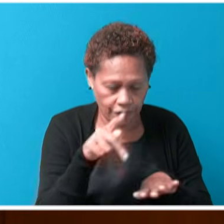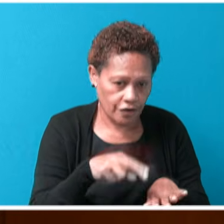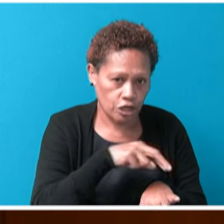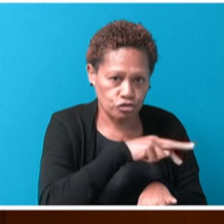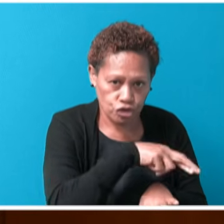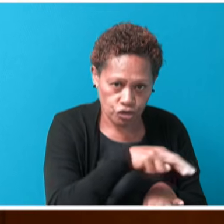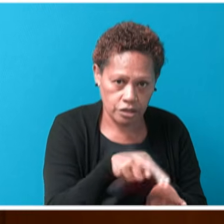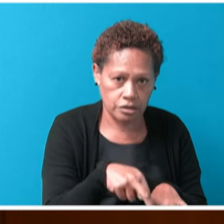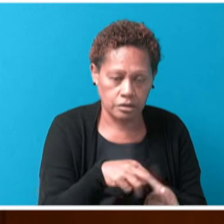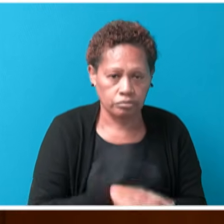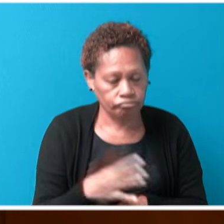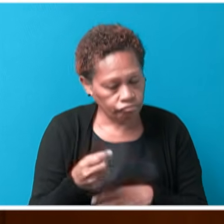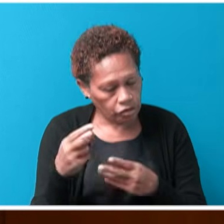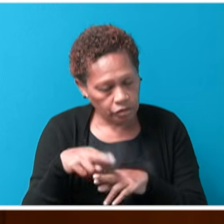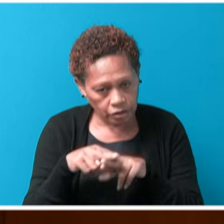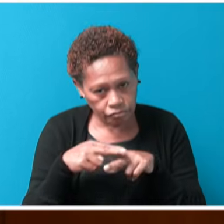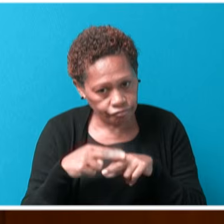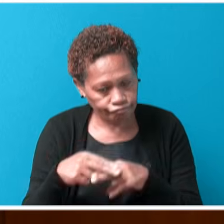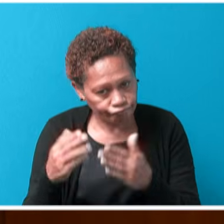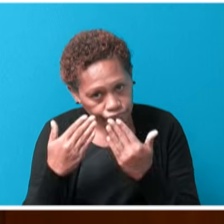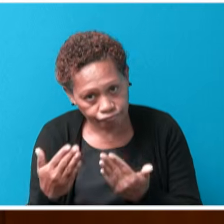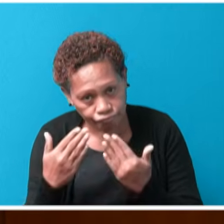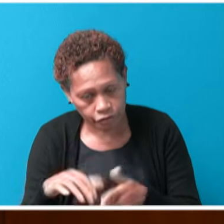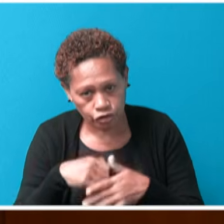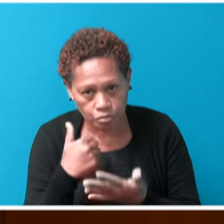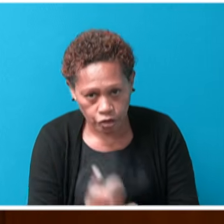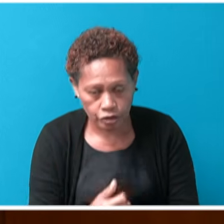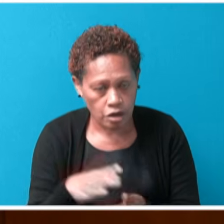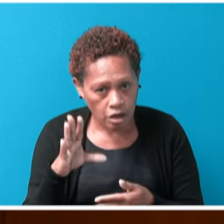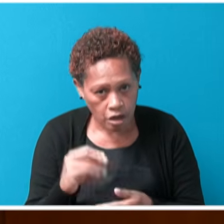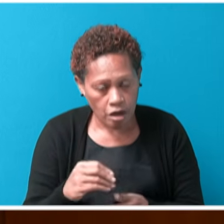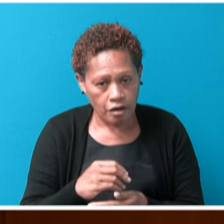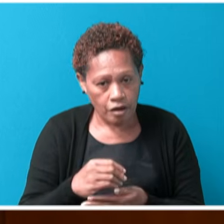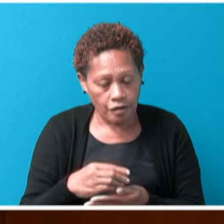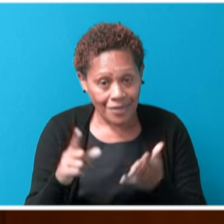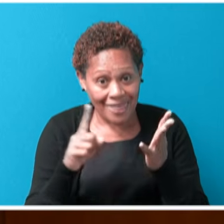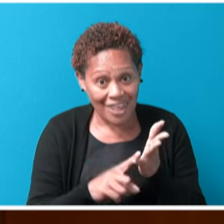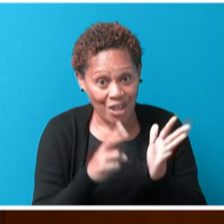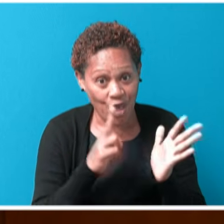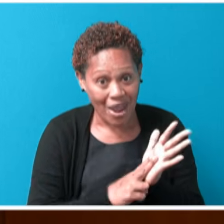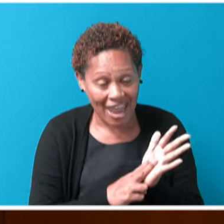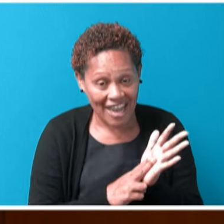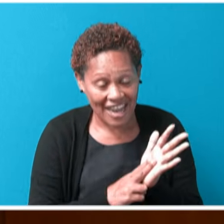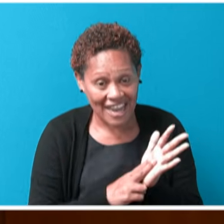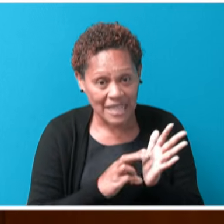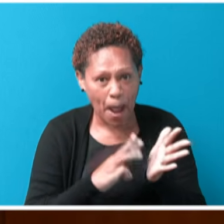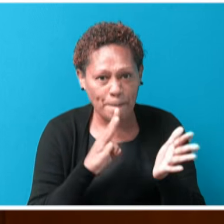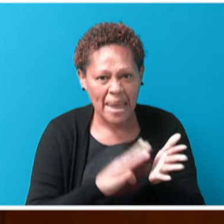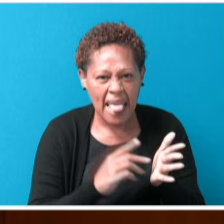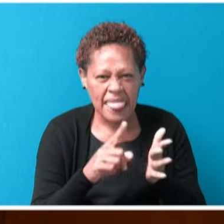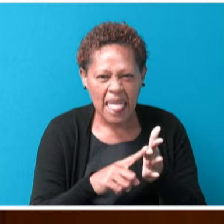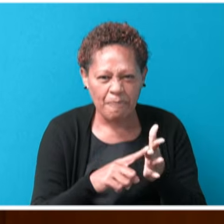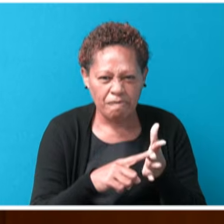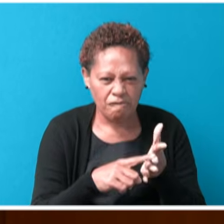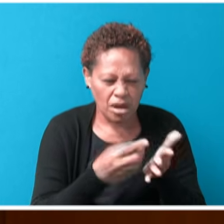Fiji acknowledges with appreciation the support of the United States through the Millennium Challenge Corporation,